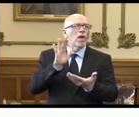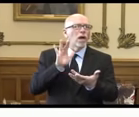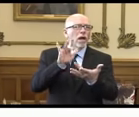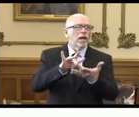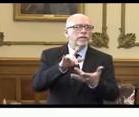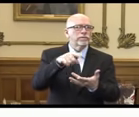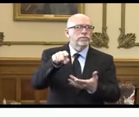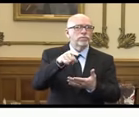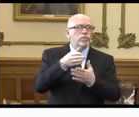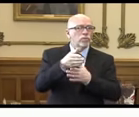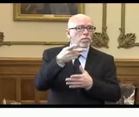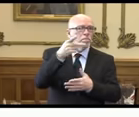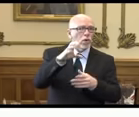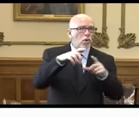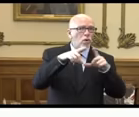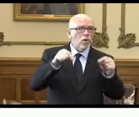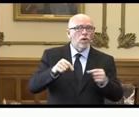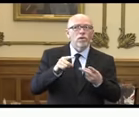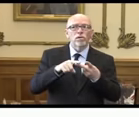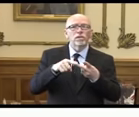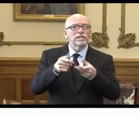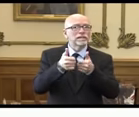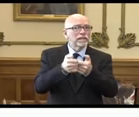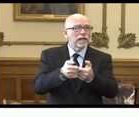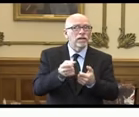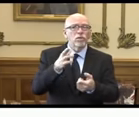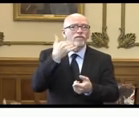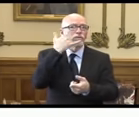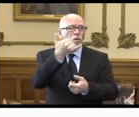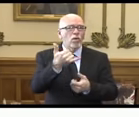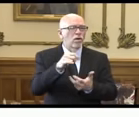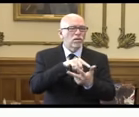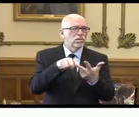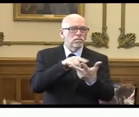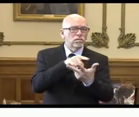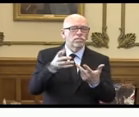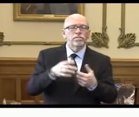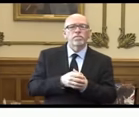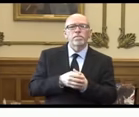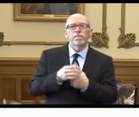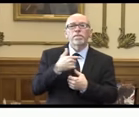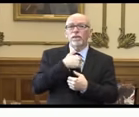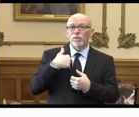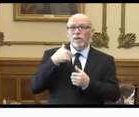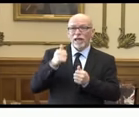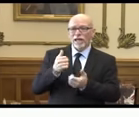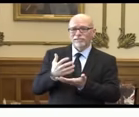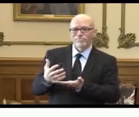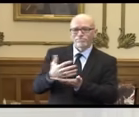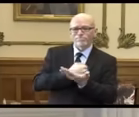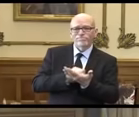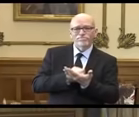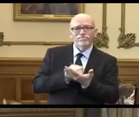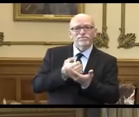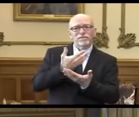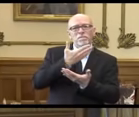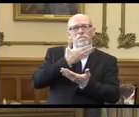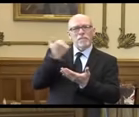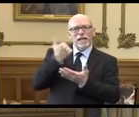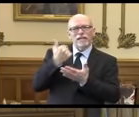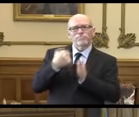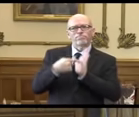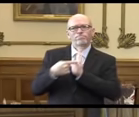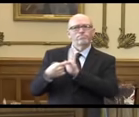on a postcard, through text, or even a phone call. So for us to get the most representative